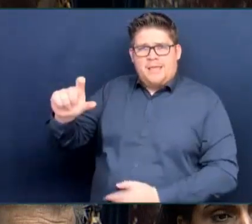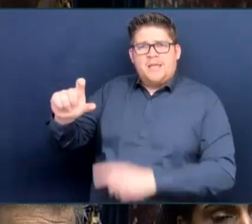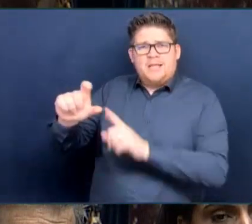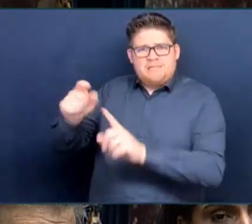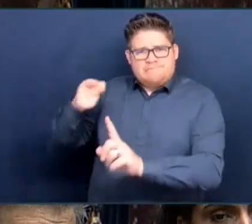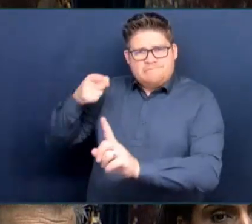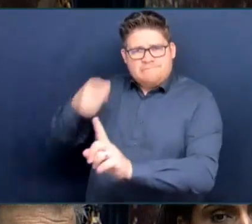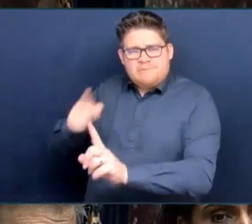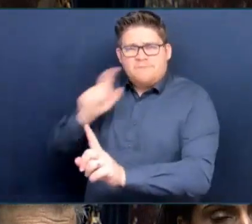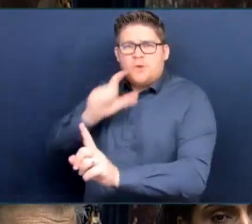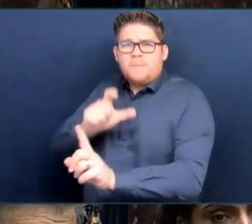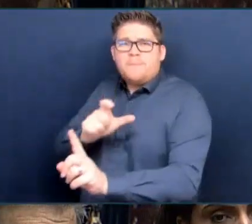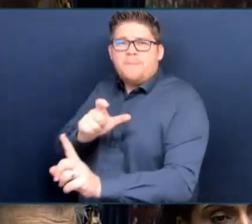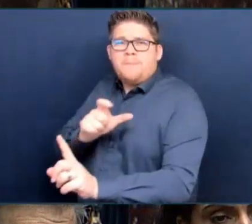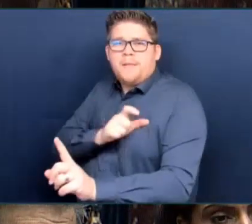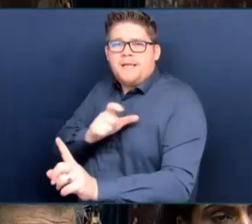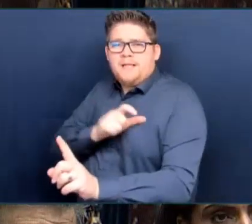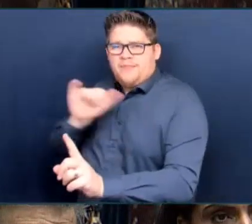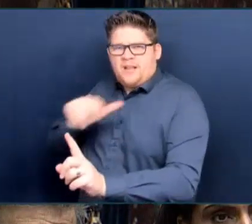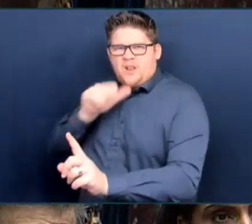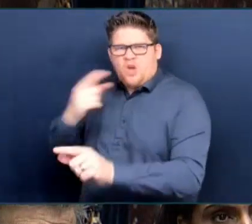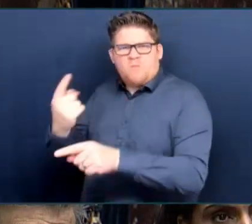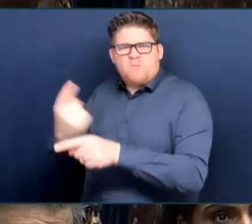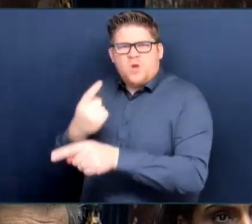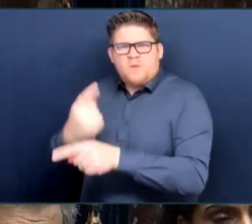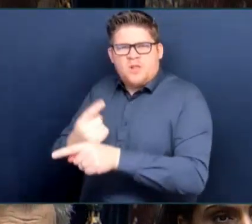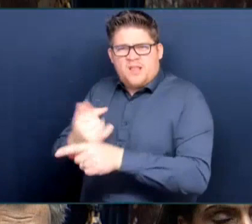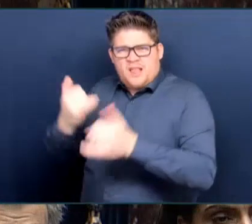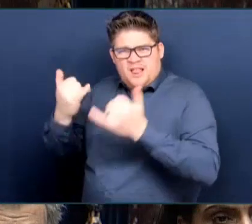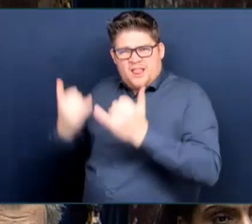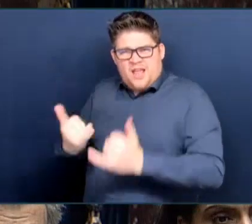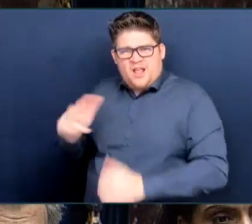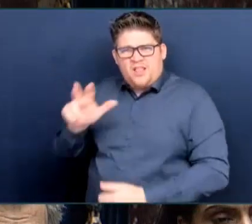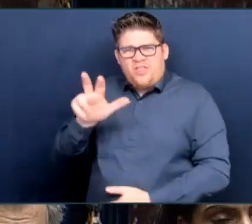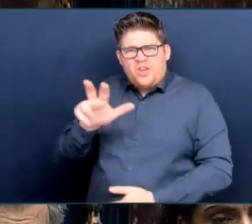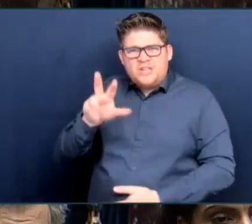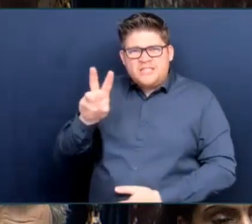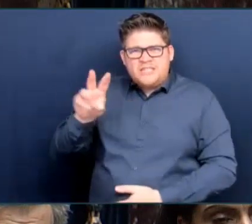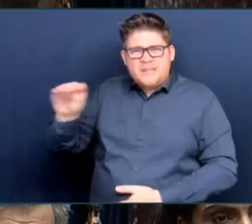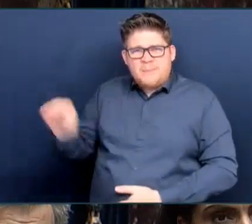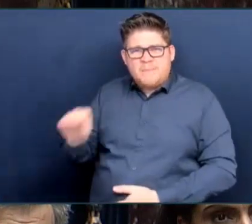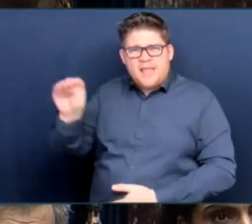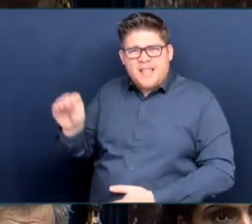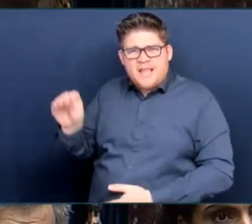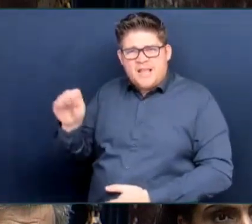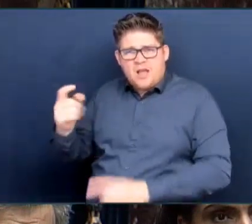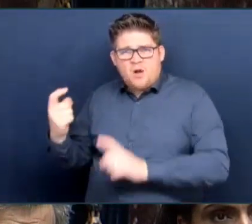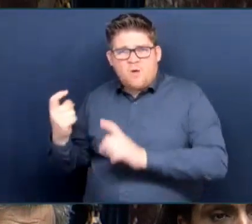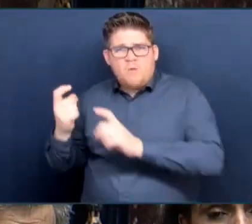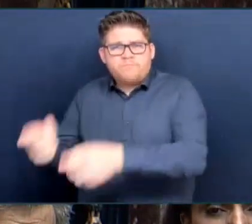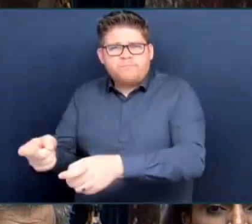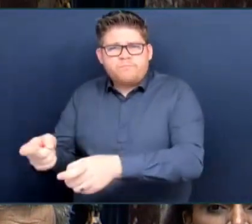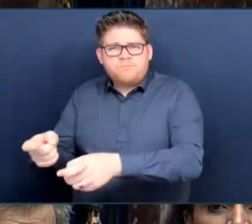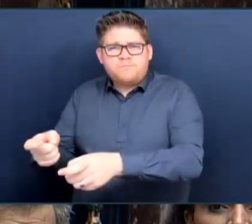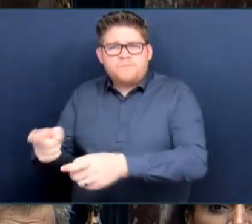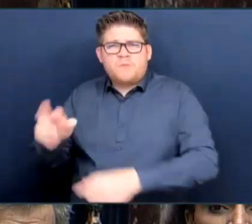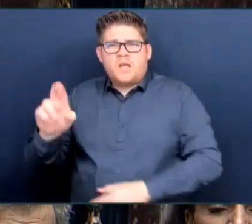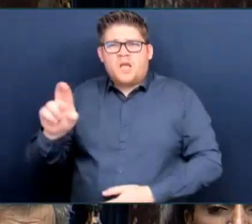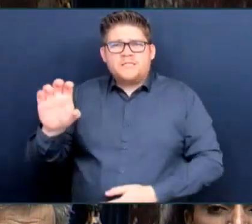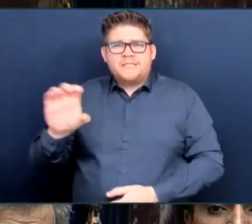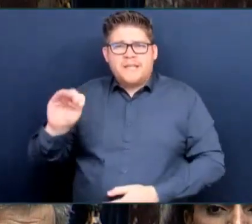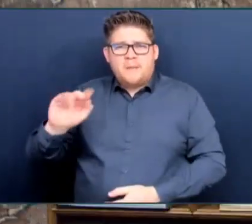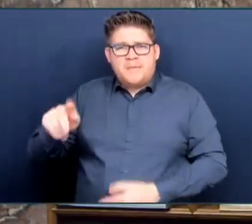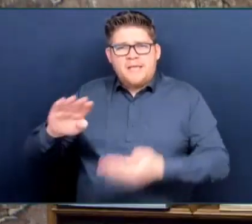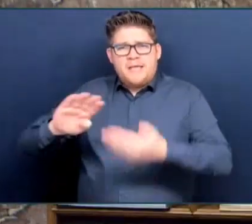$36 million allocated to the RCMP Community Industry Response Group? Minister of Public